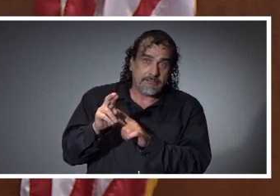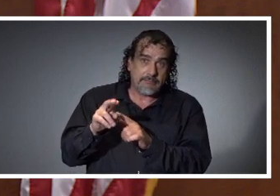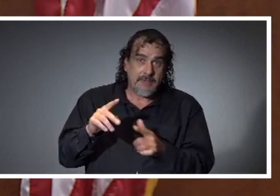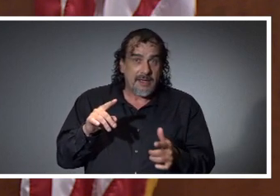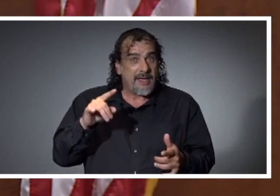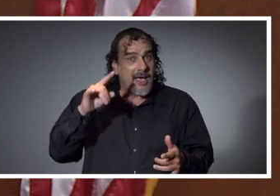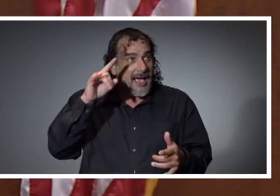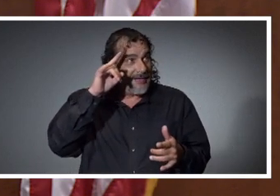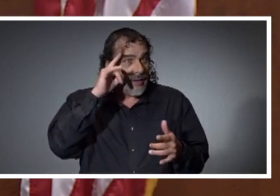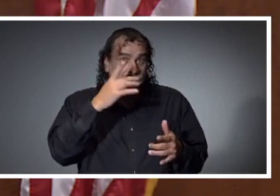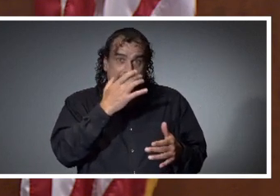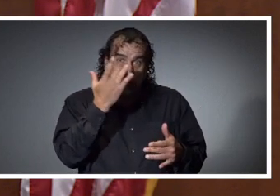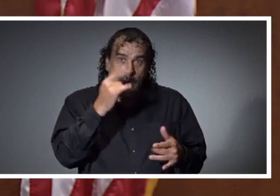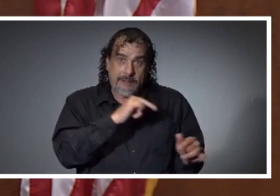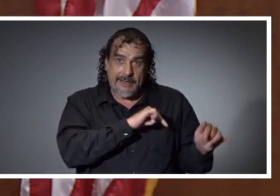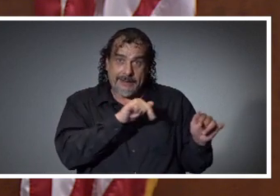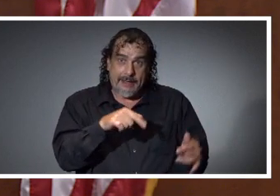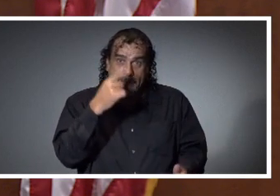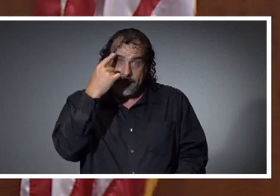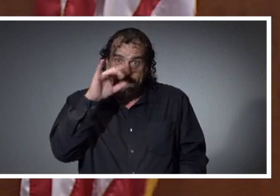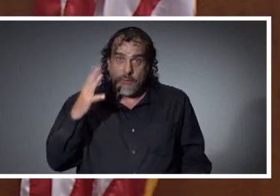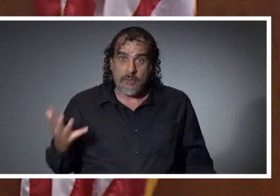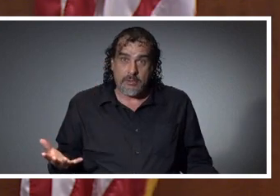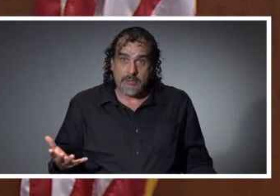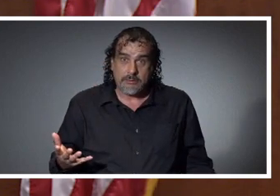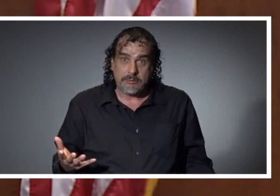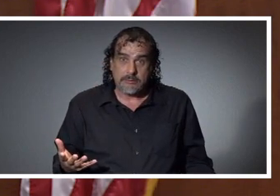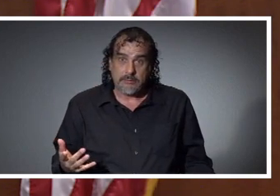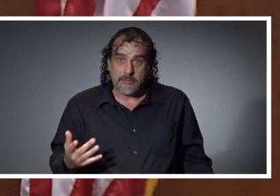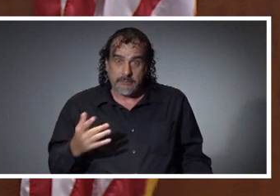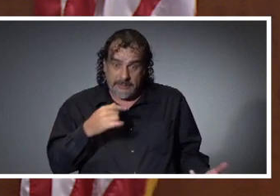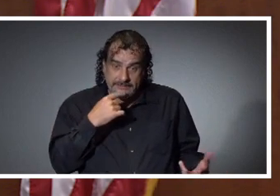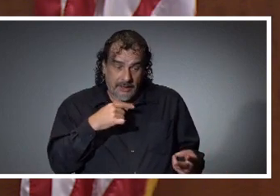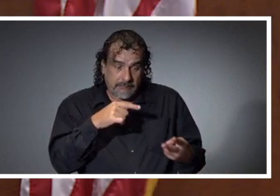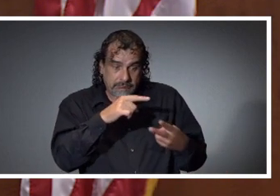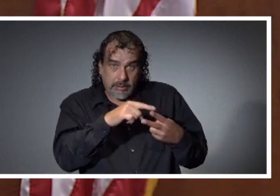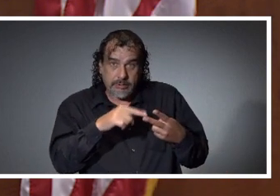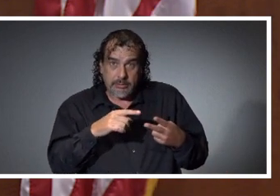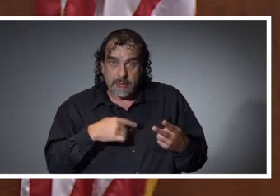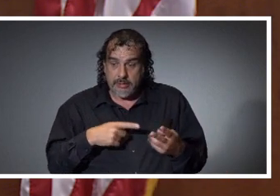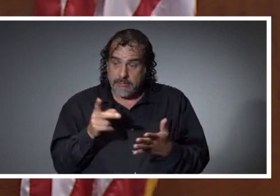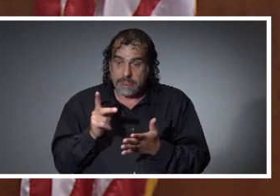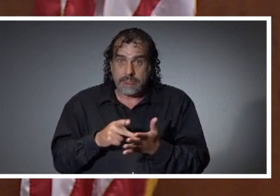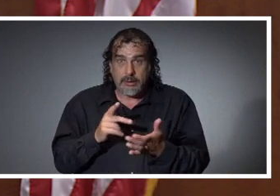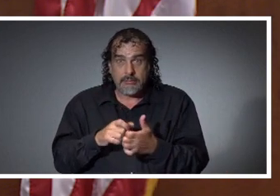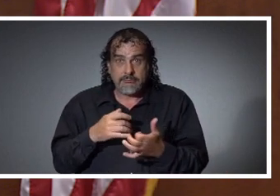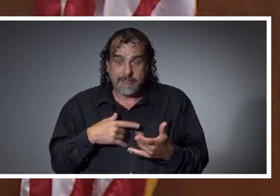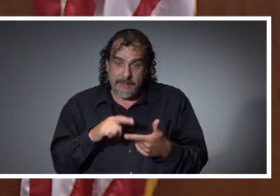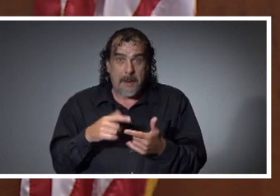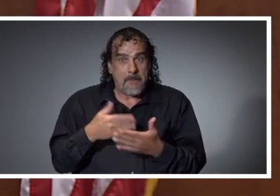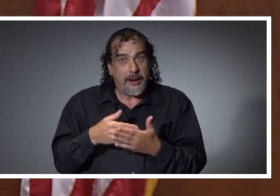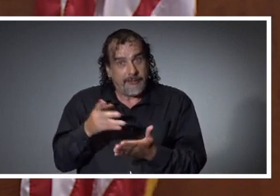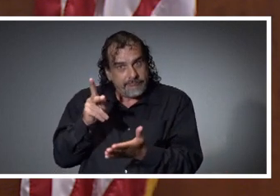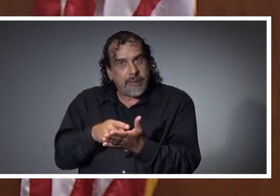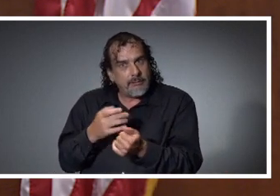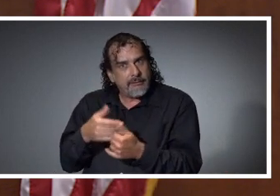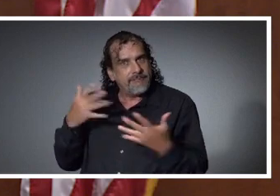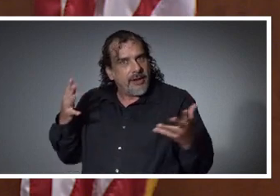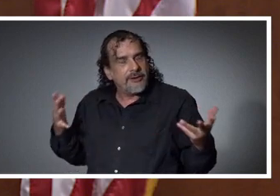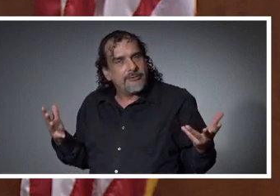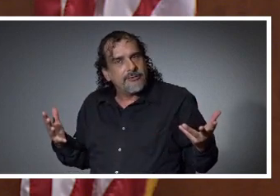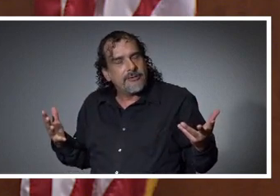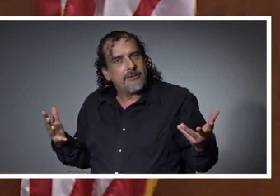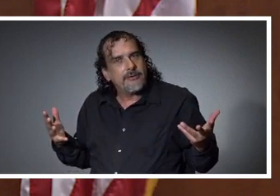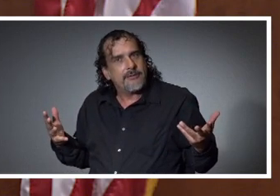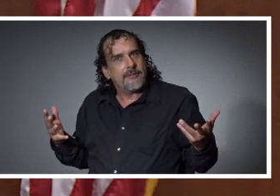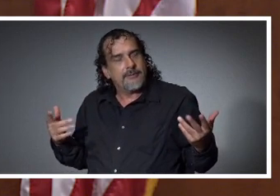the primary reasons that they were coming in. It's the reason they called themselves in and paid themselves a per diem and other things. So